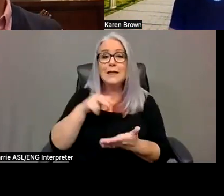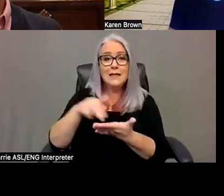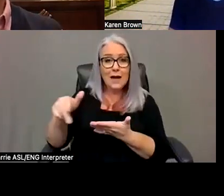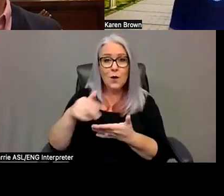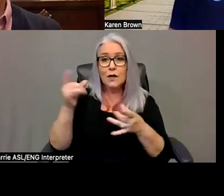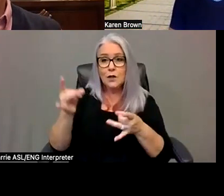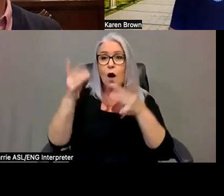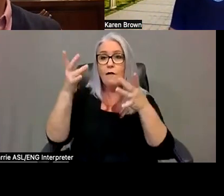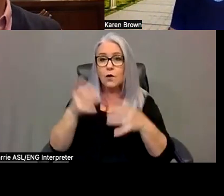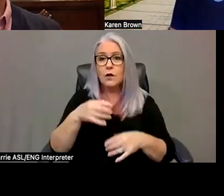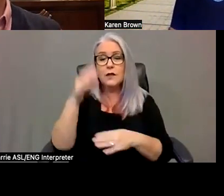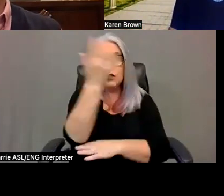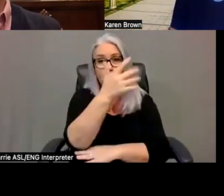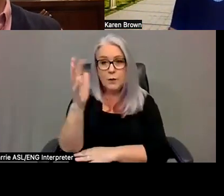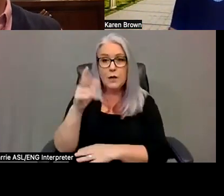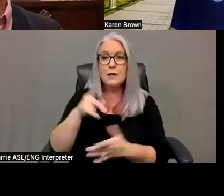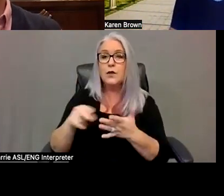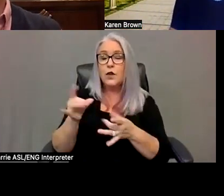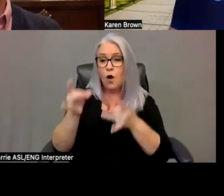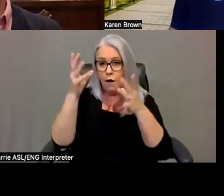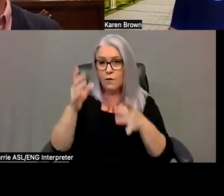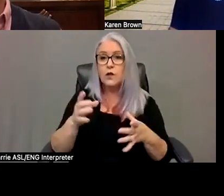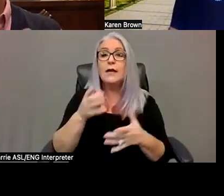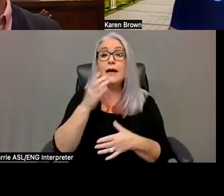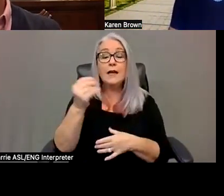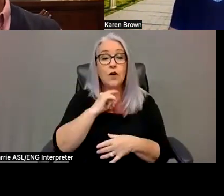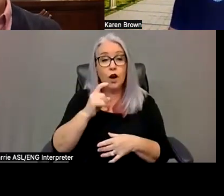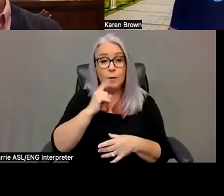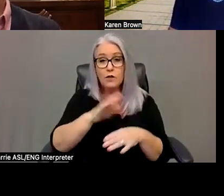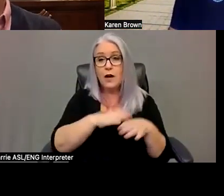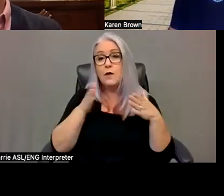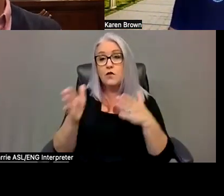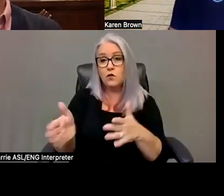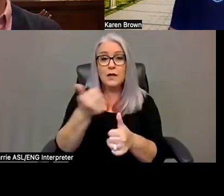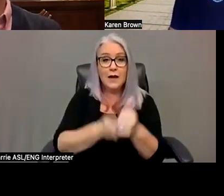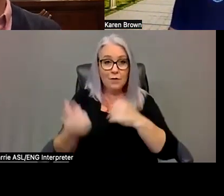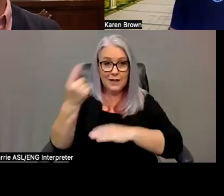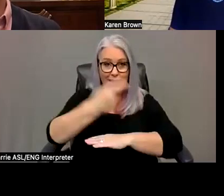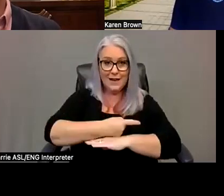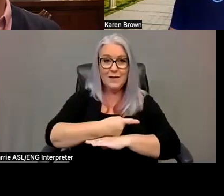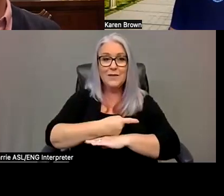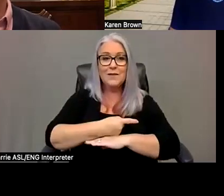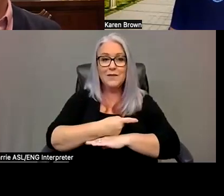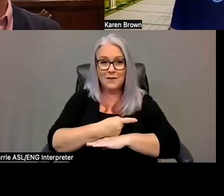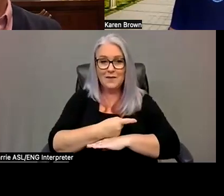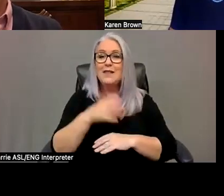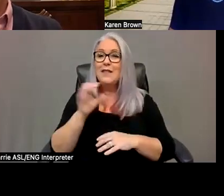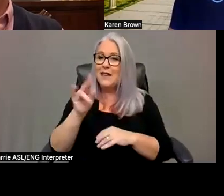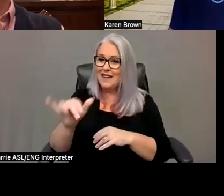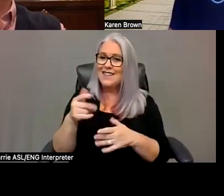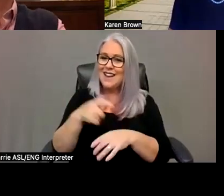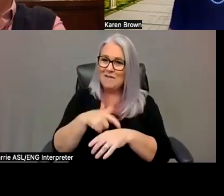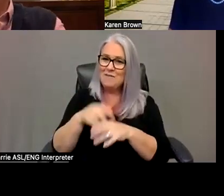tree wells are in horrible condition. And there's garbage on the streets every day. And that's time. I let you